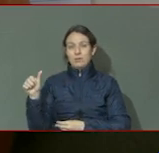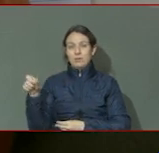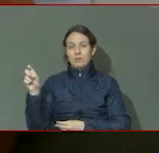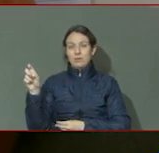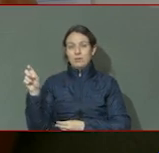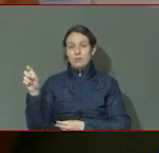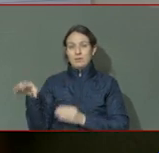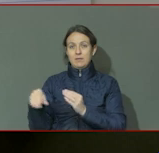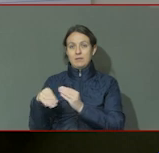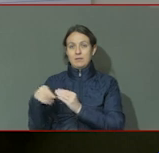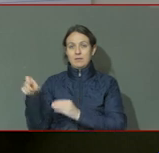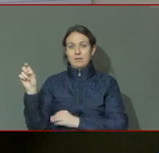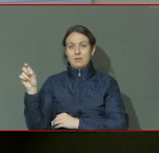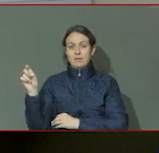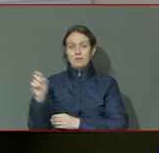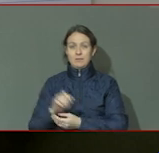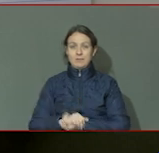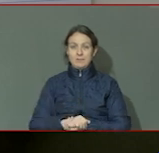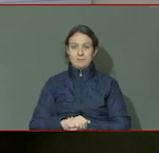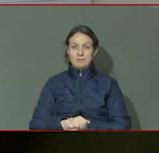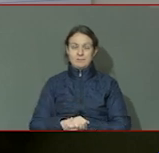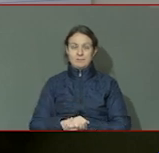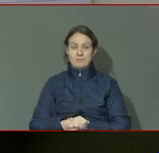0,6x plus x.